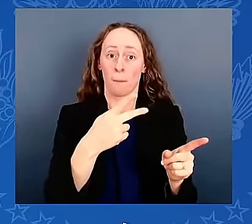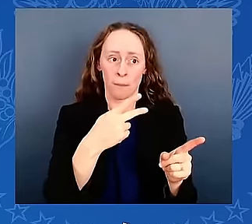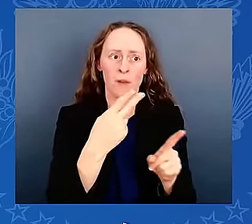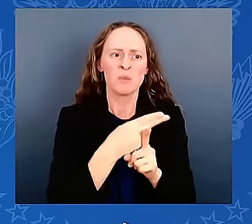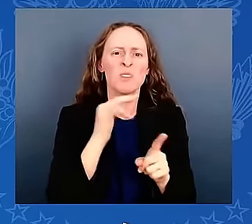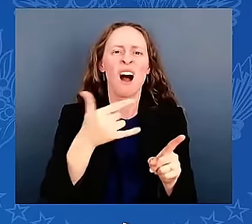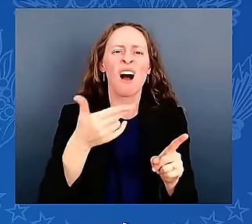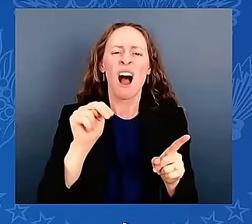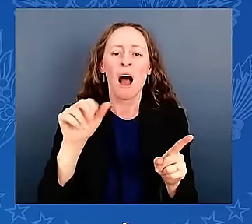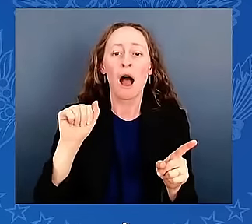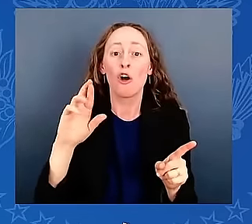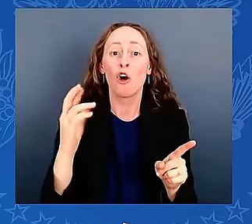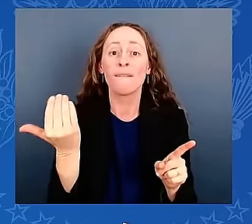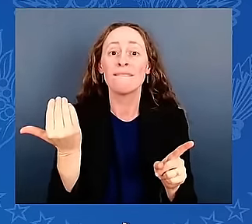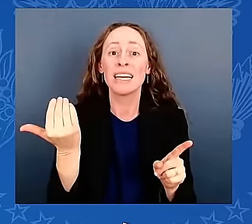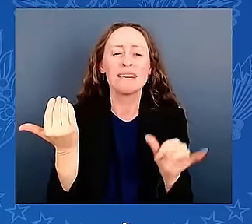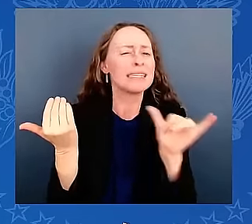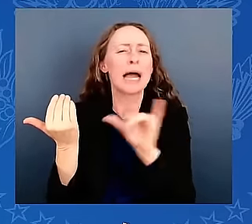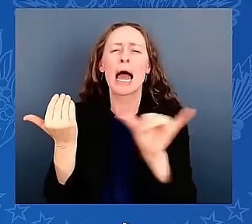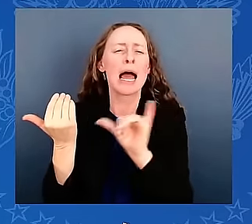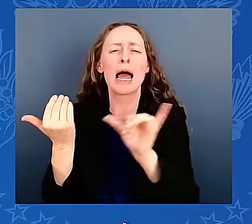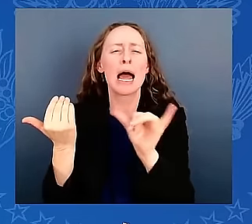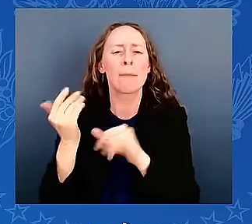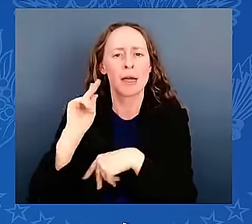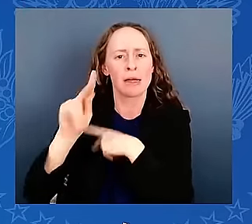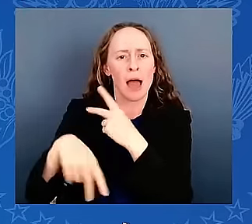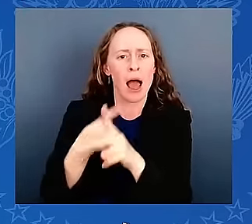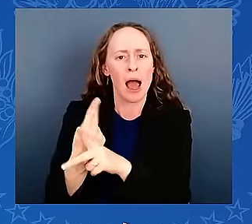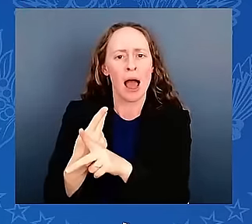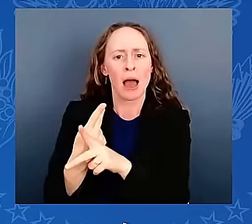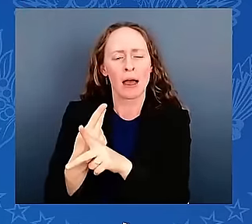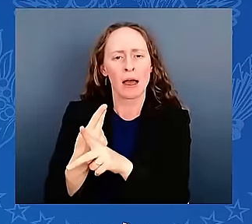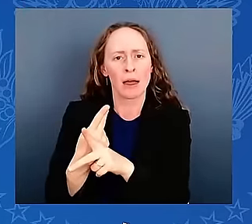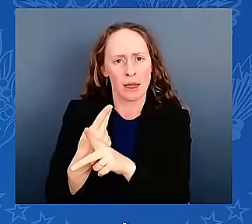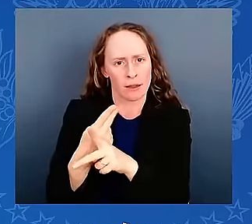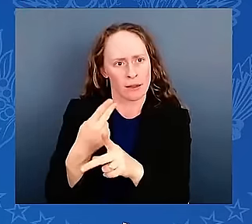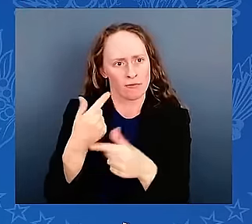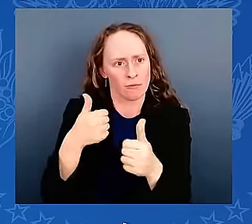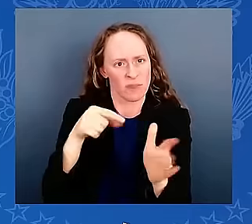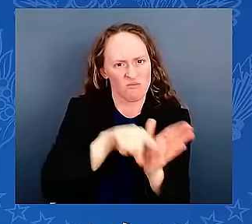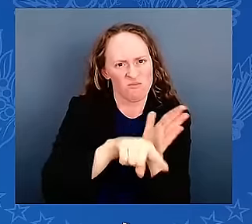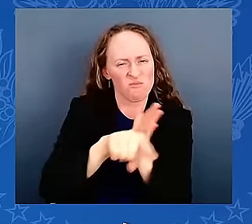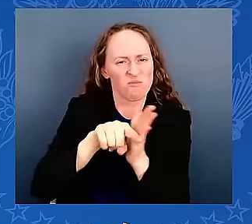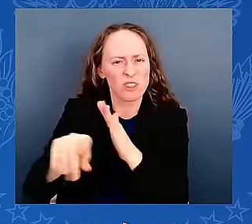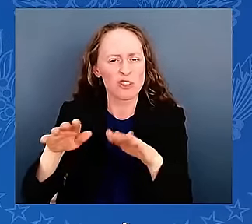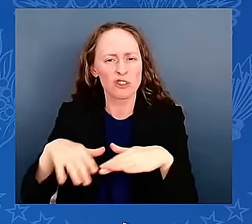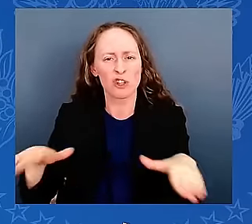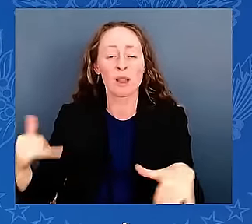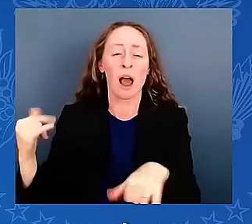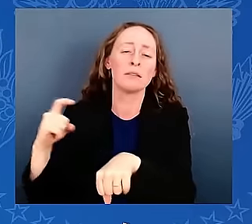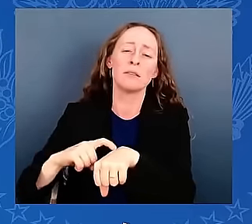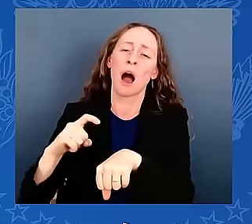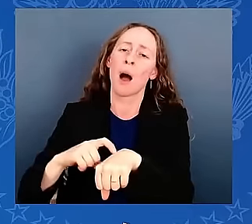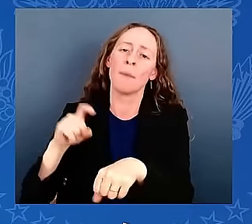time to outlaw them. I did it once, and I will do it again.